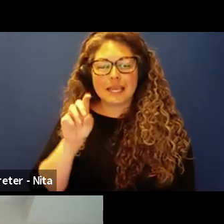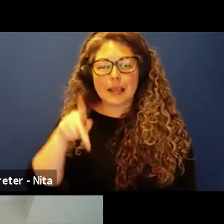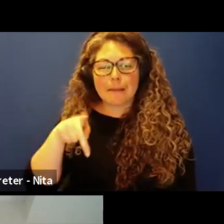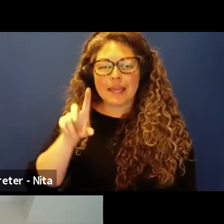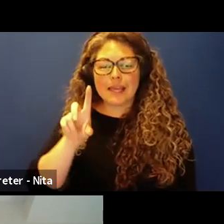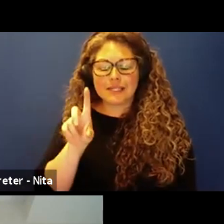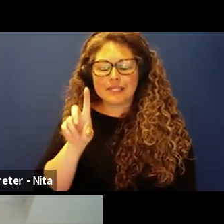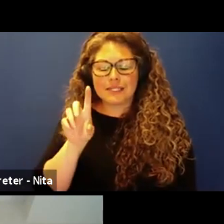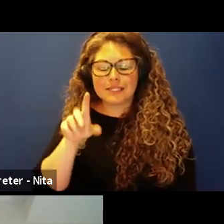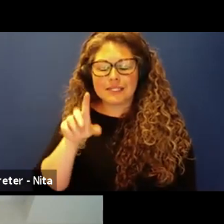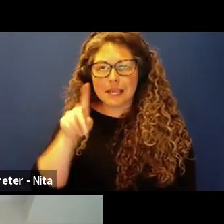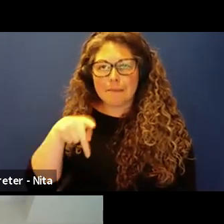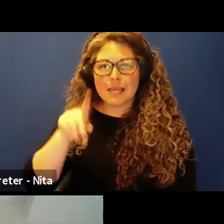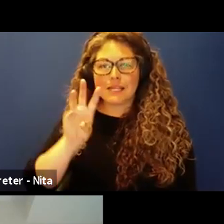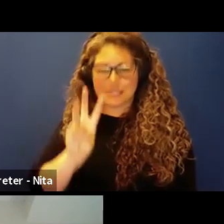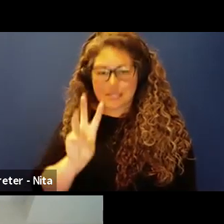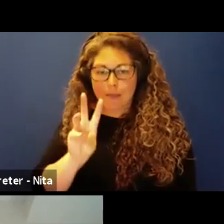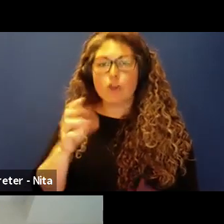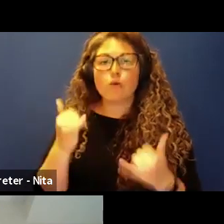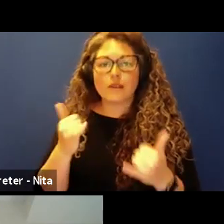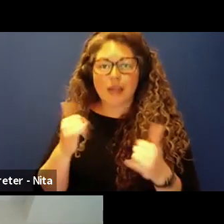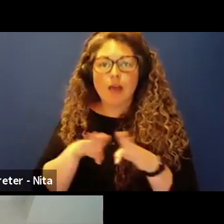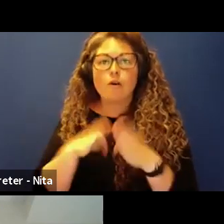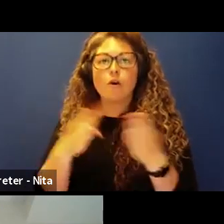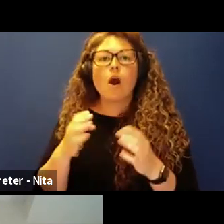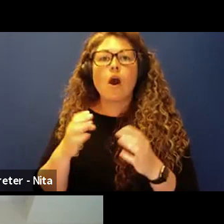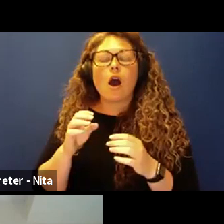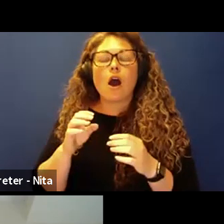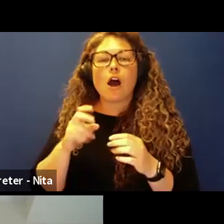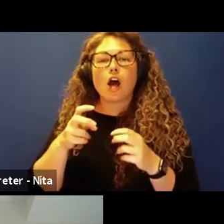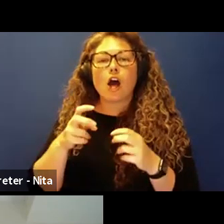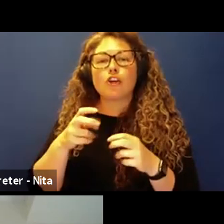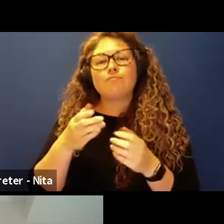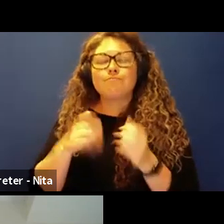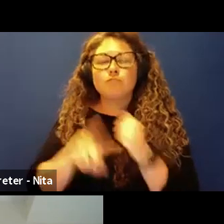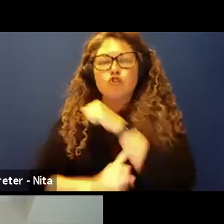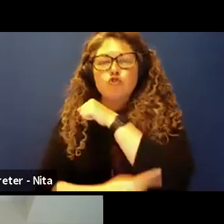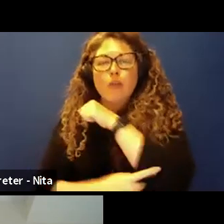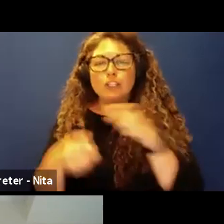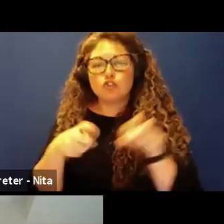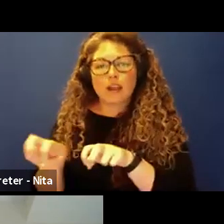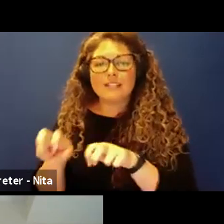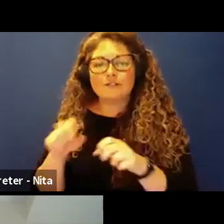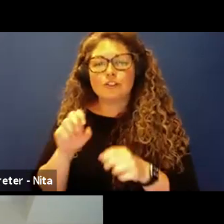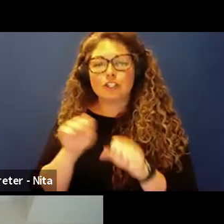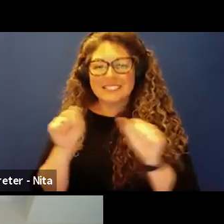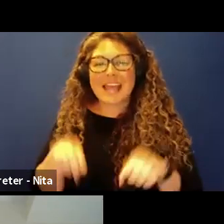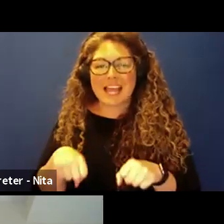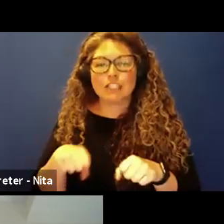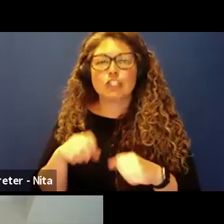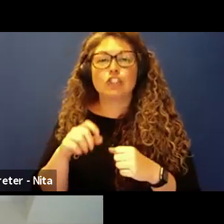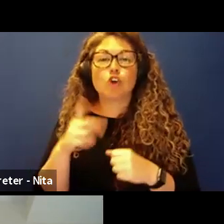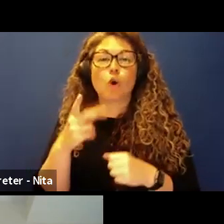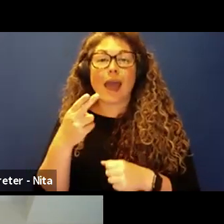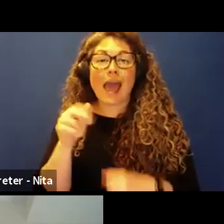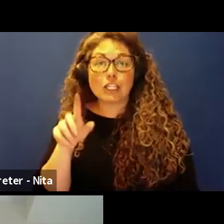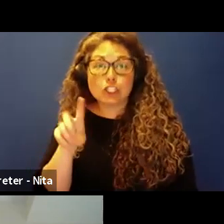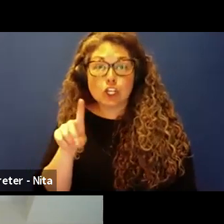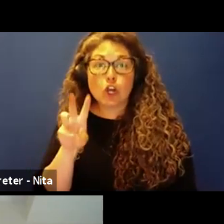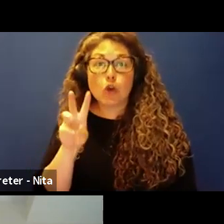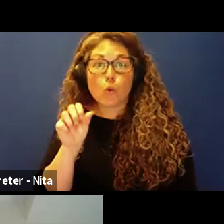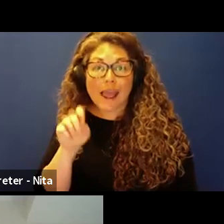operations, including bulk trash drop-off, food waste drop-off, household hazardous waste drop-off, document shredding, and